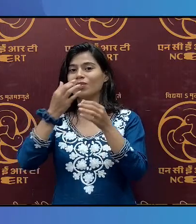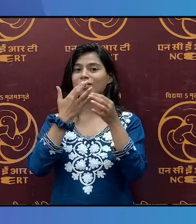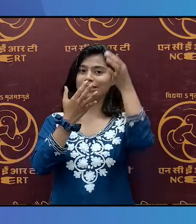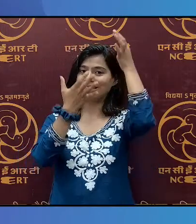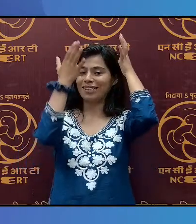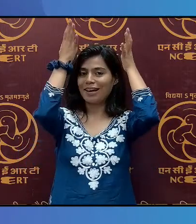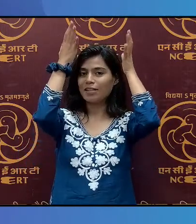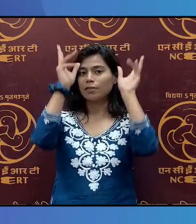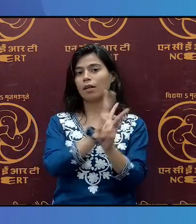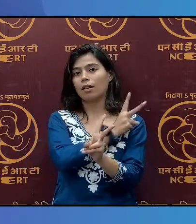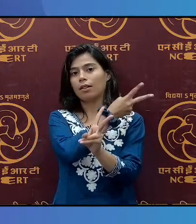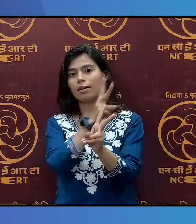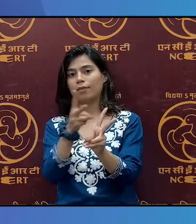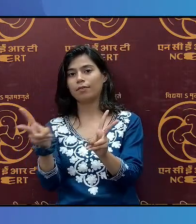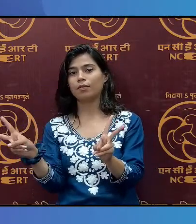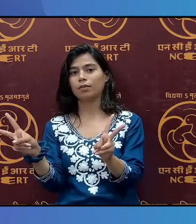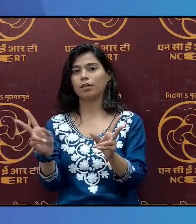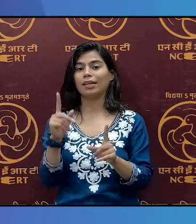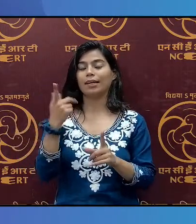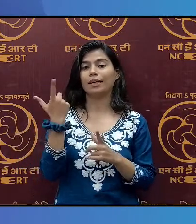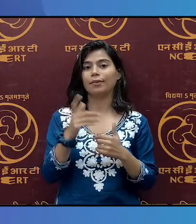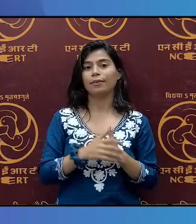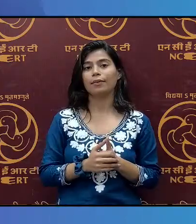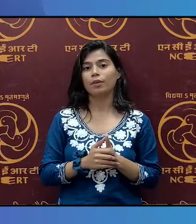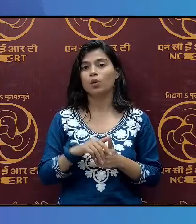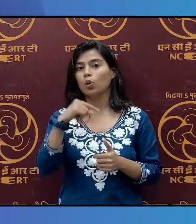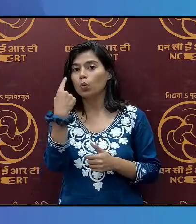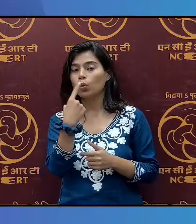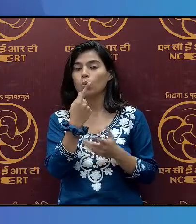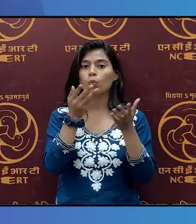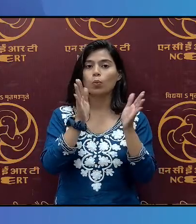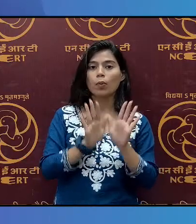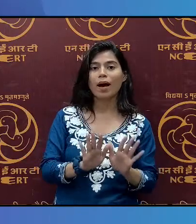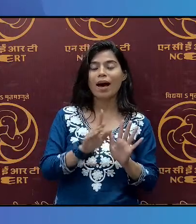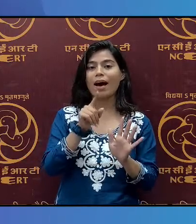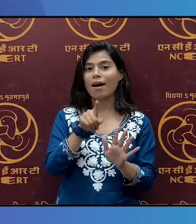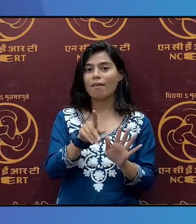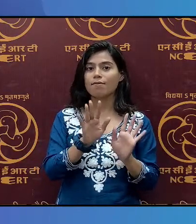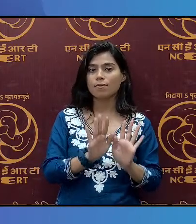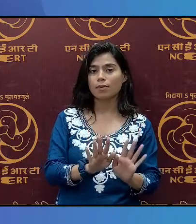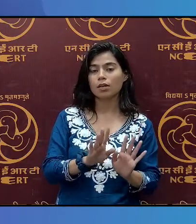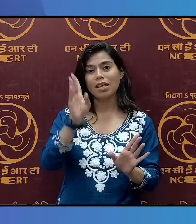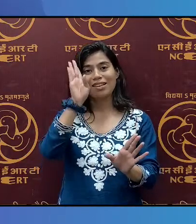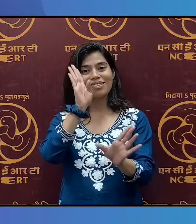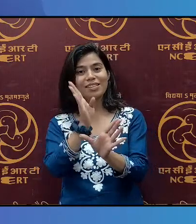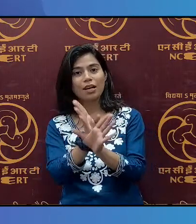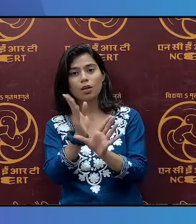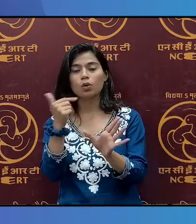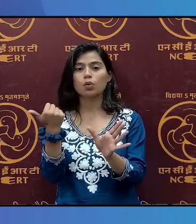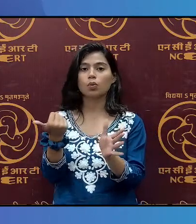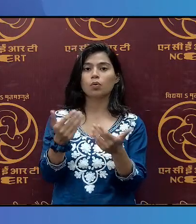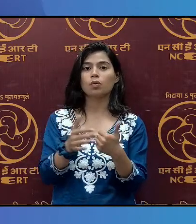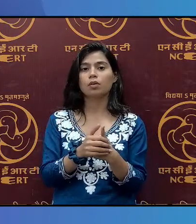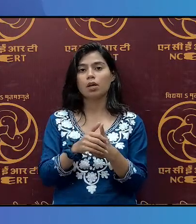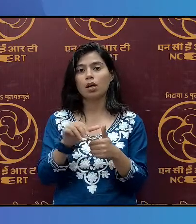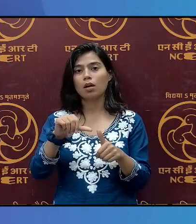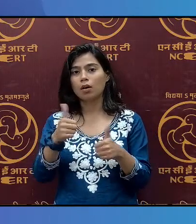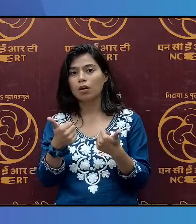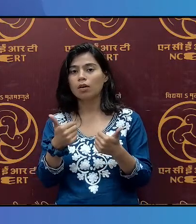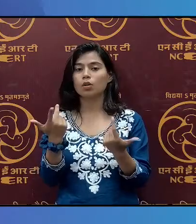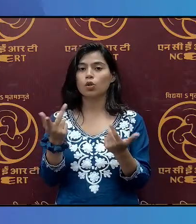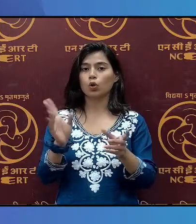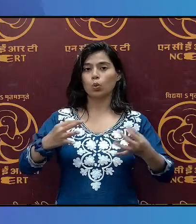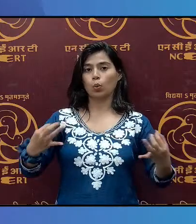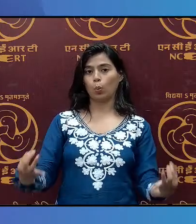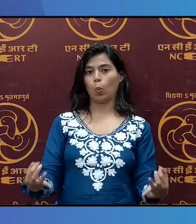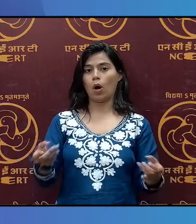is intrapersonal ability. People those who have this can be psychologists, poets, authors, yoga